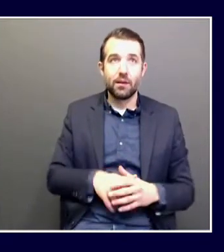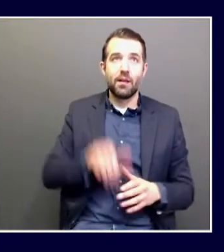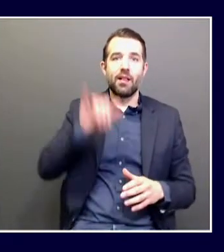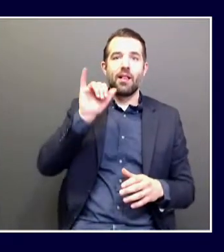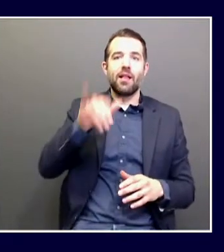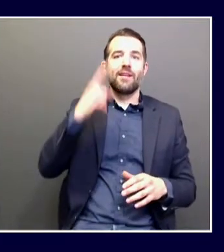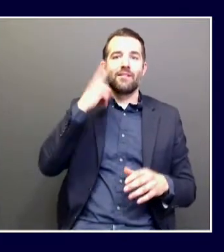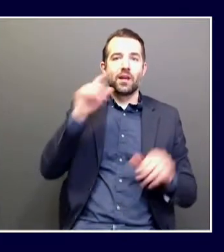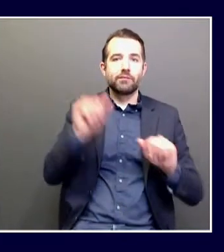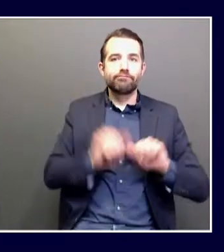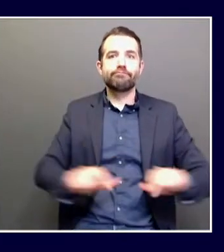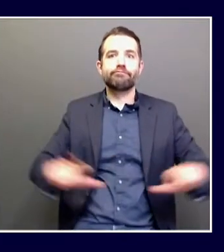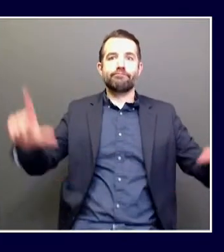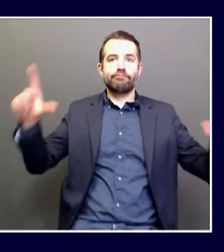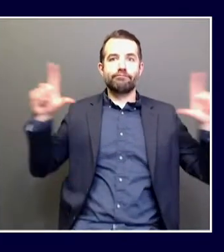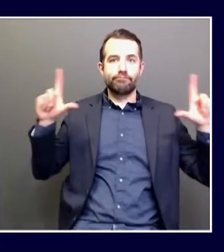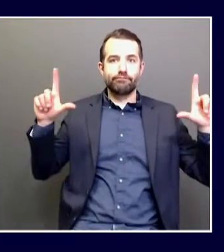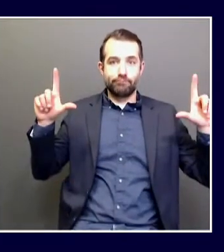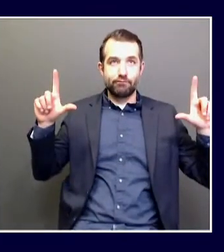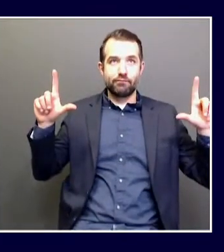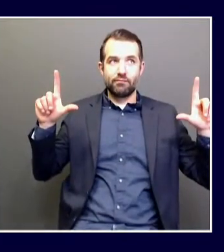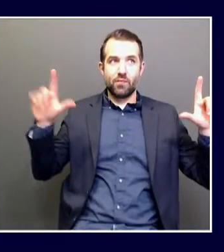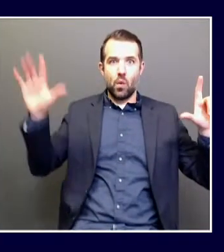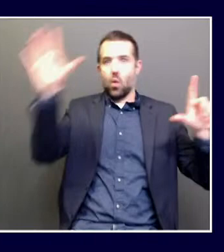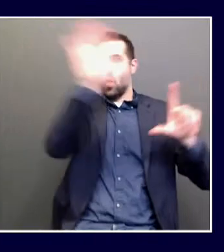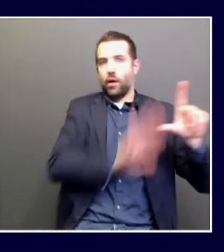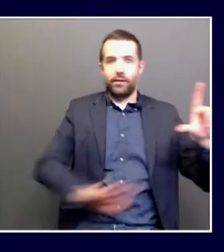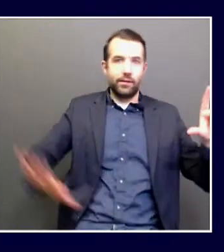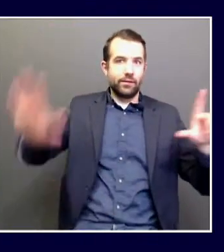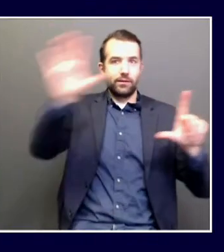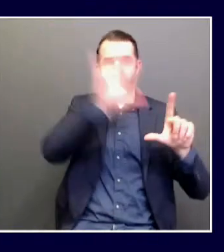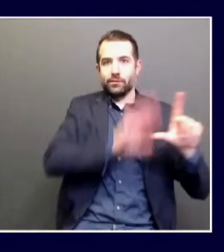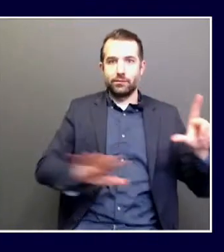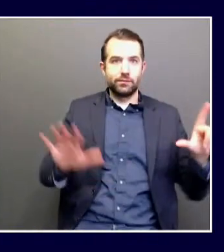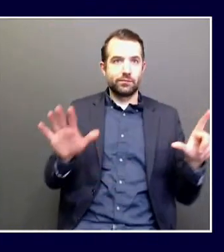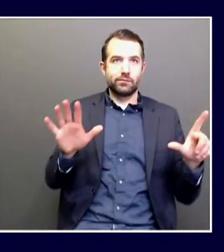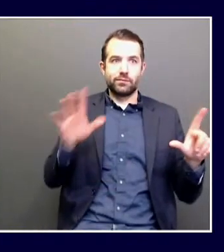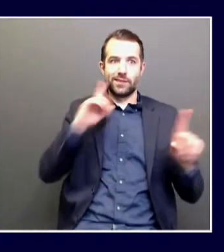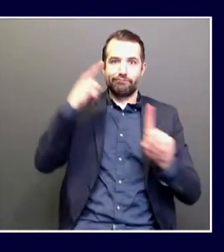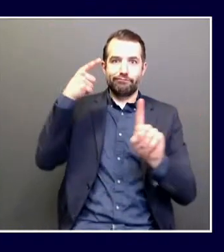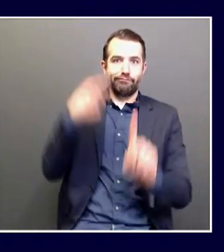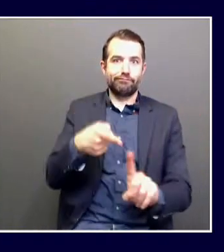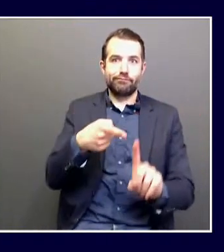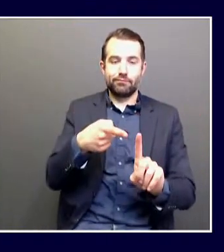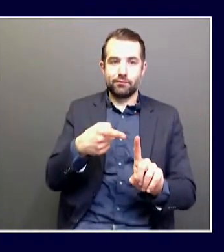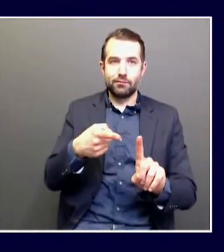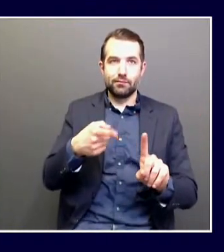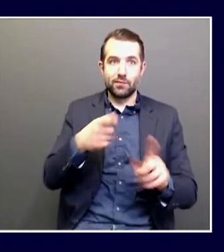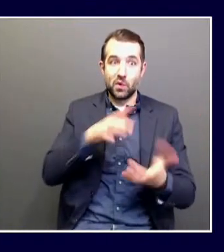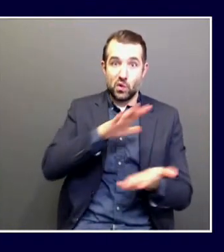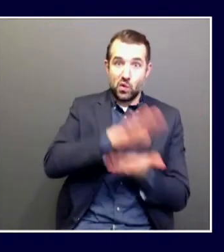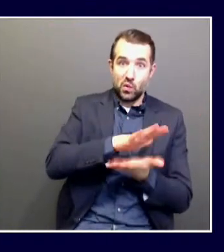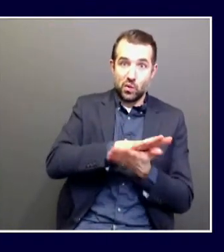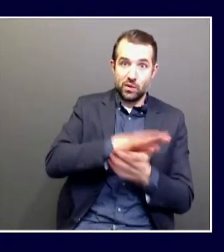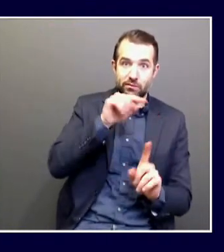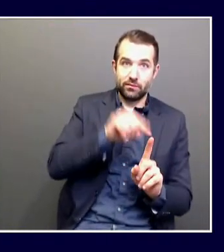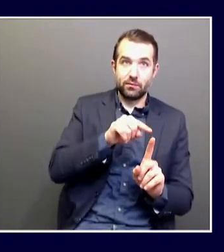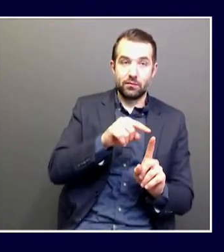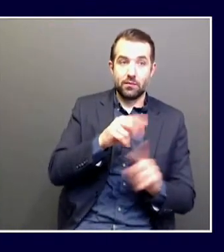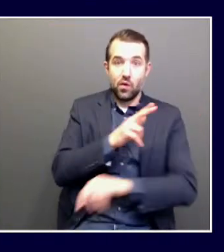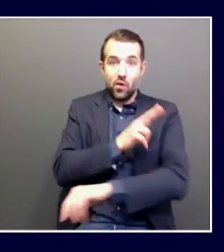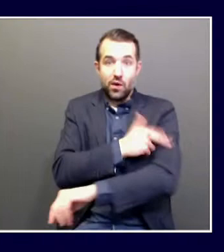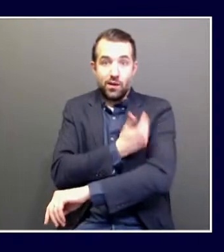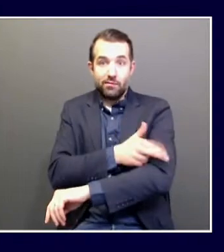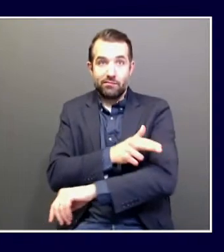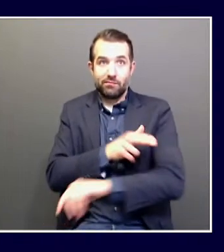individual schools, workplaces, hospitals, and other places, the number of students who are in that facility or